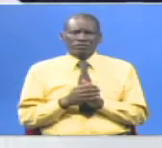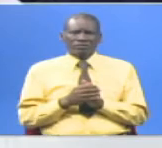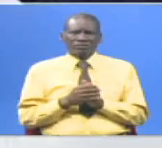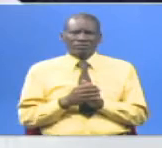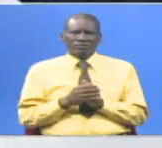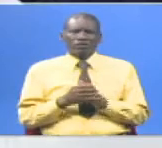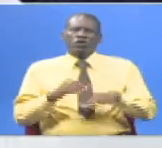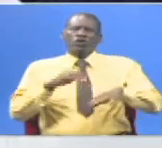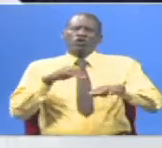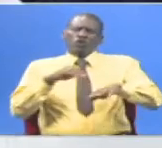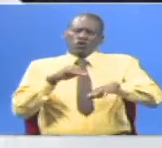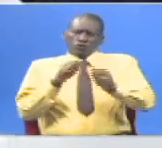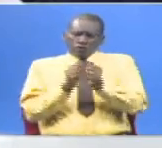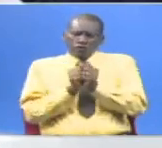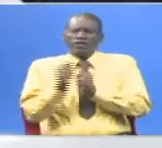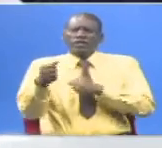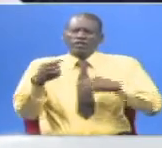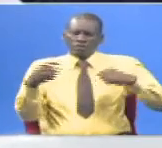of August